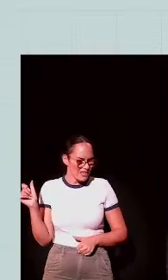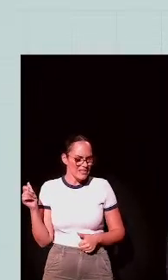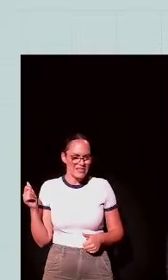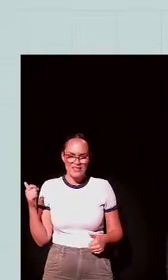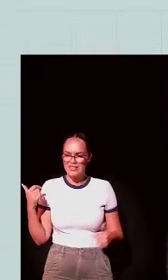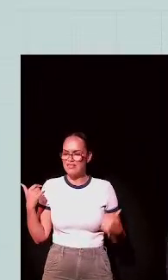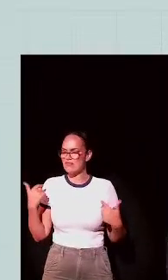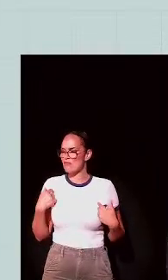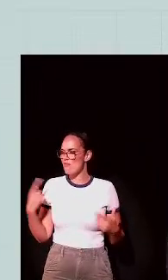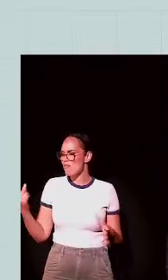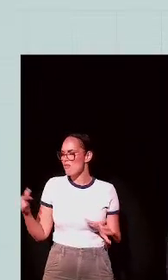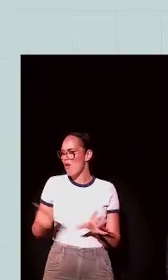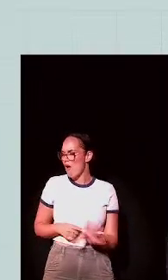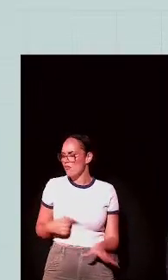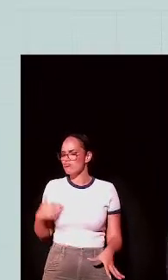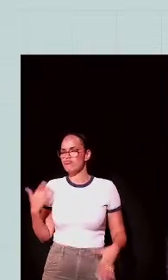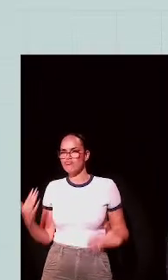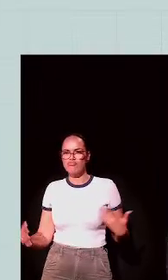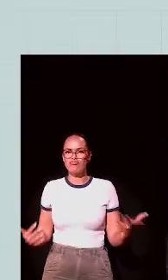life.